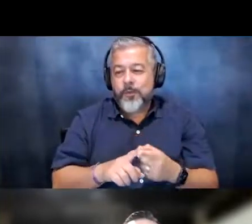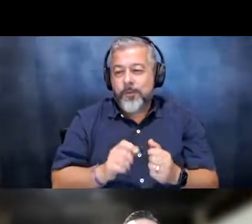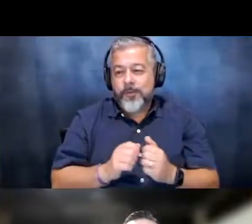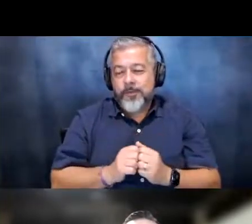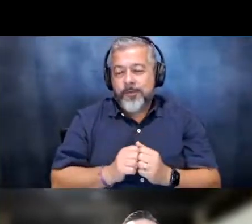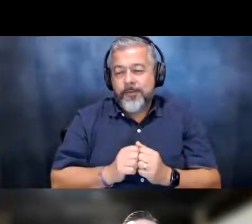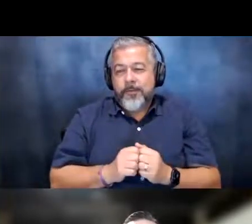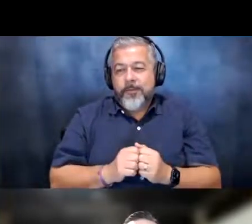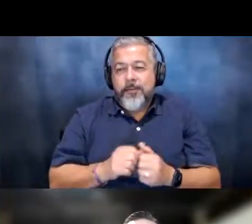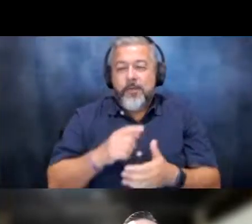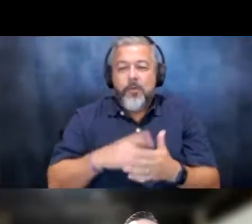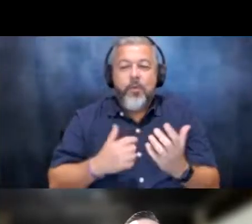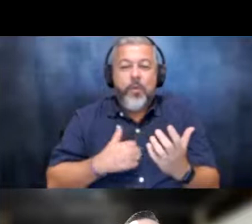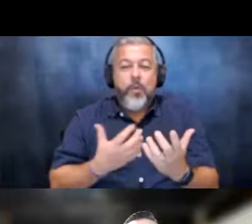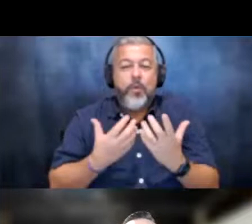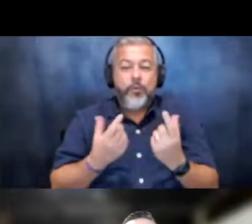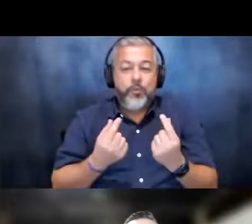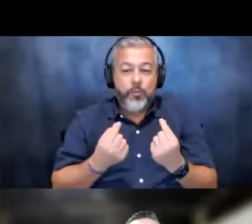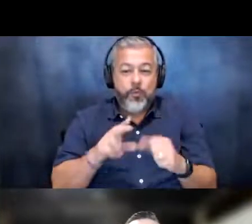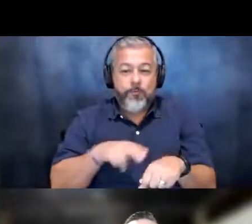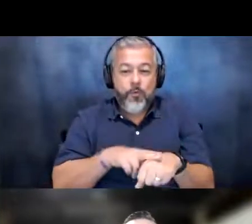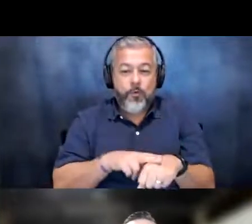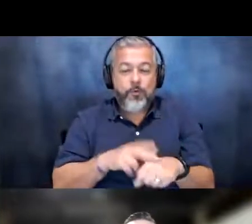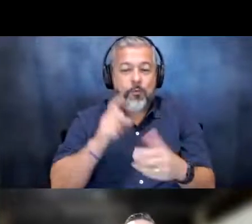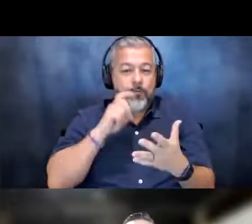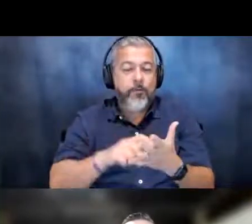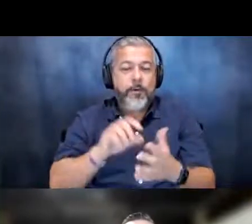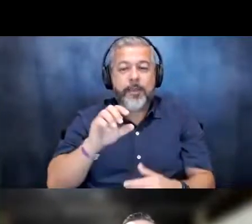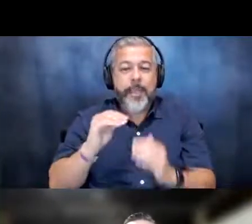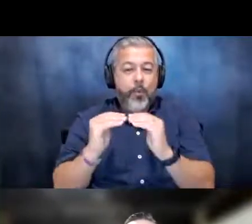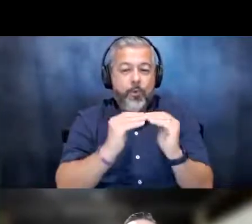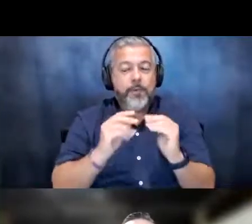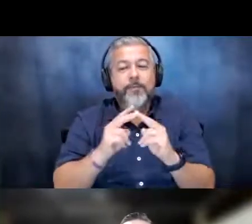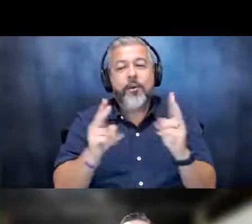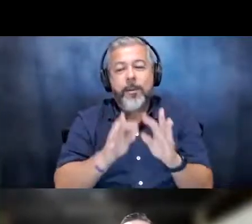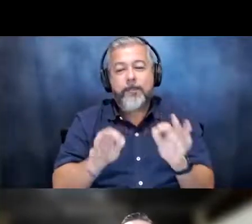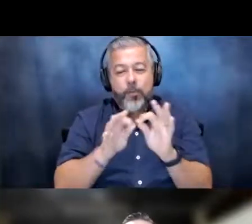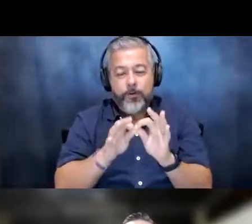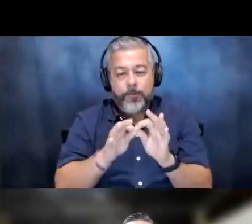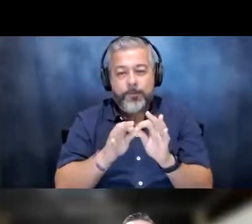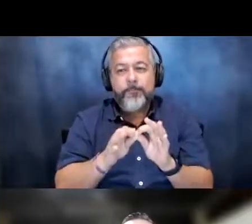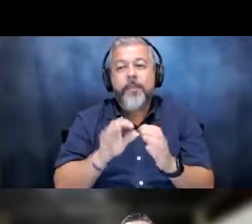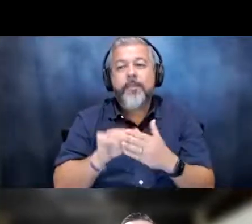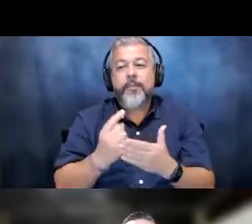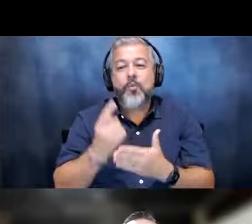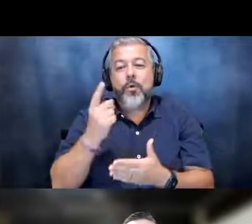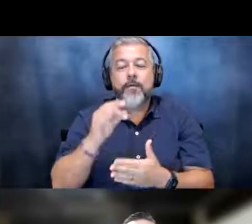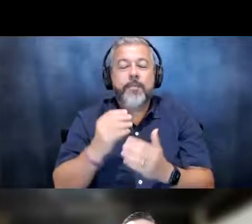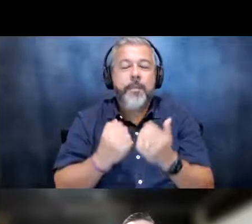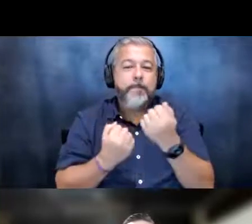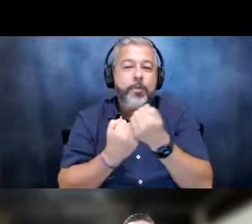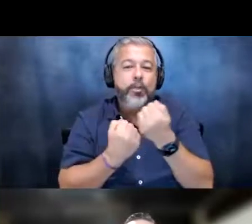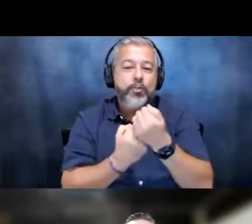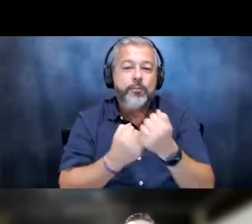What we're looking to do, of course, as we've noted, equity is extremely important. That's one of the pillars, as we